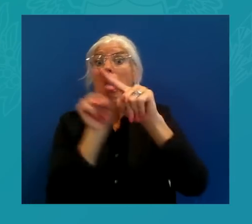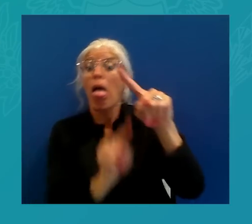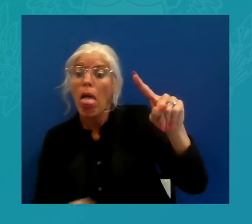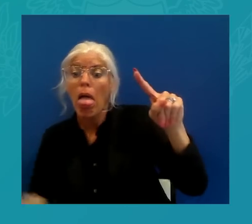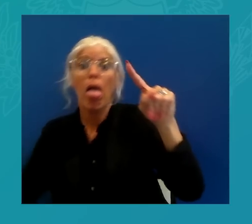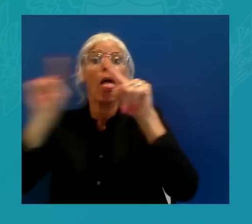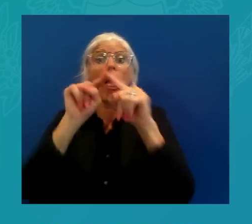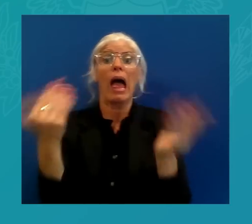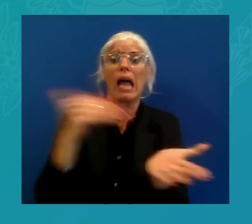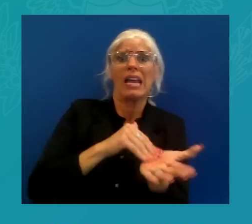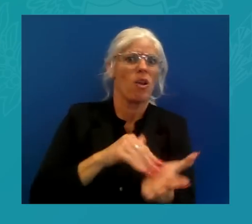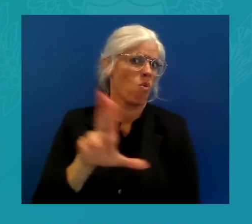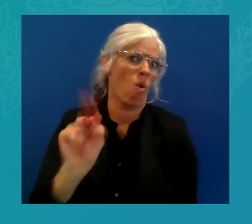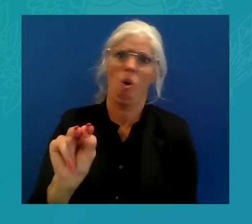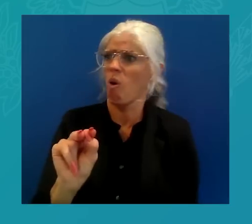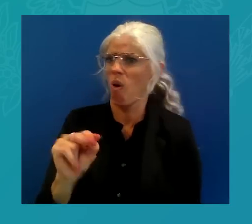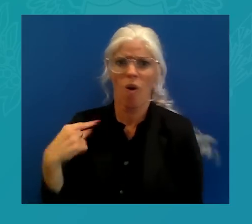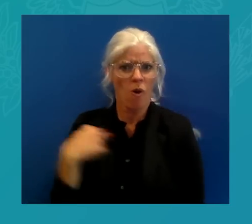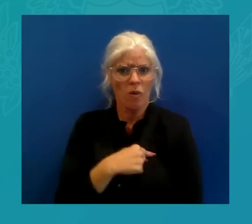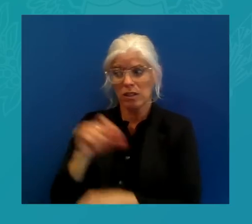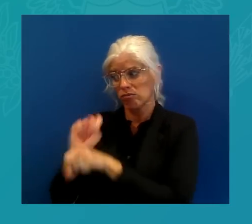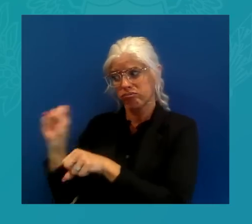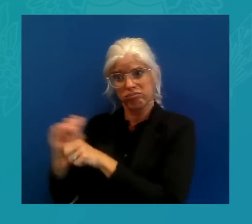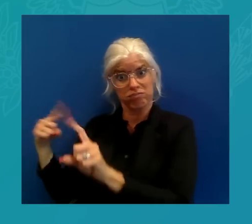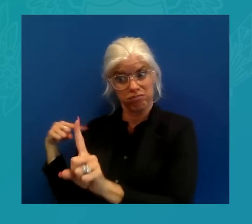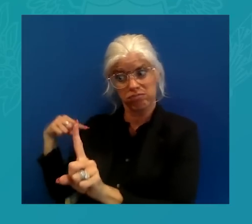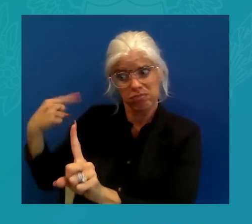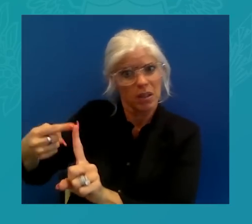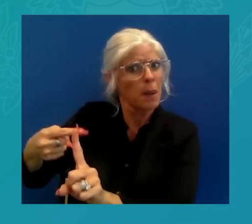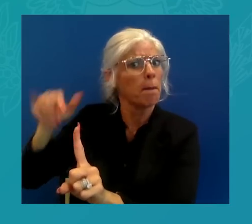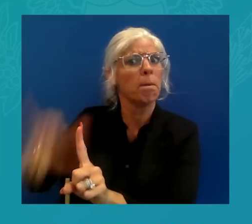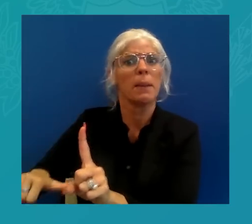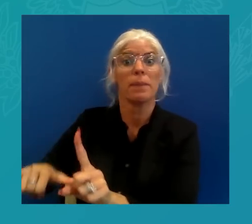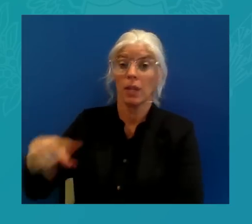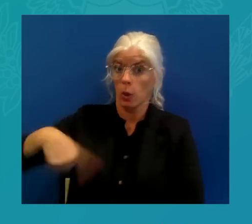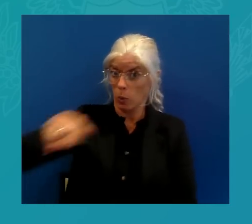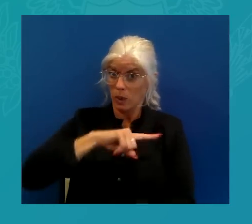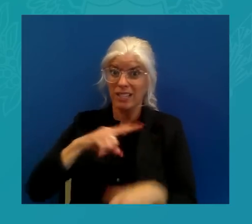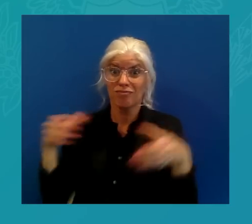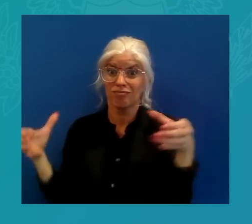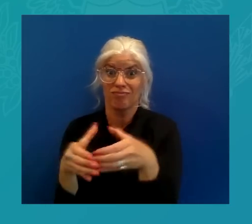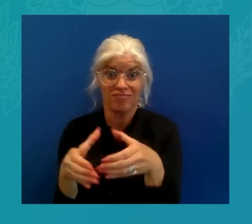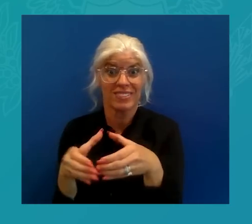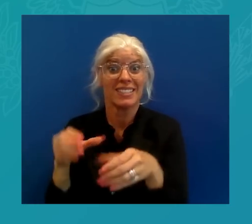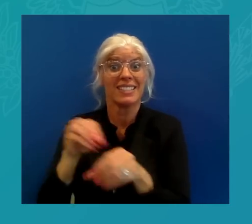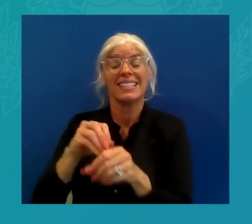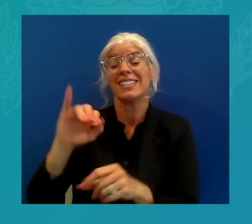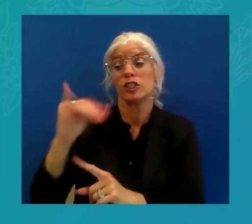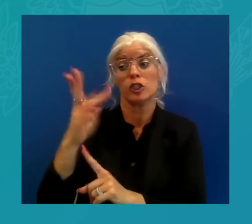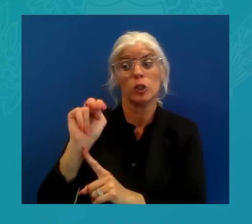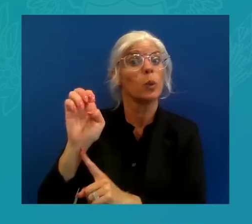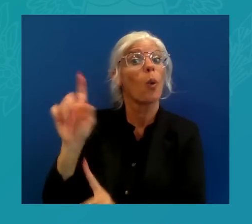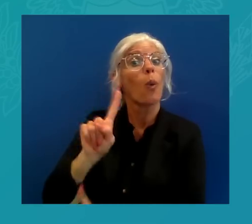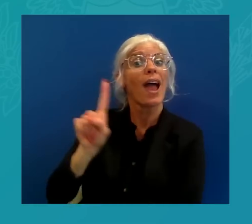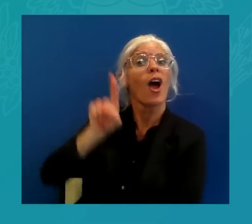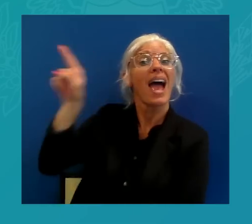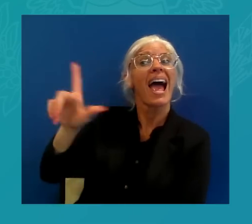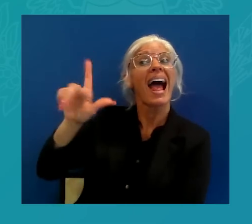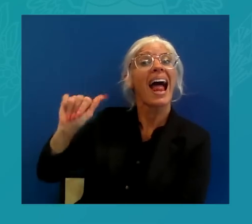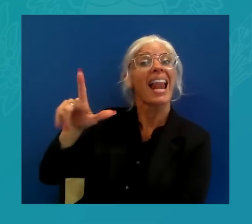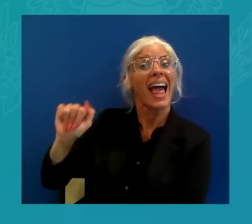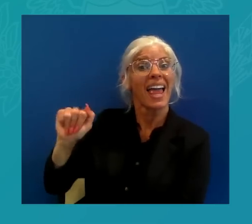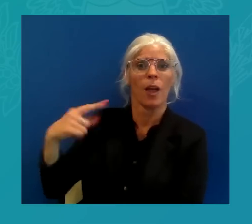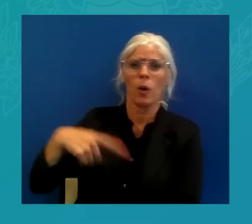We're building on the work and dialogue of last June's Summit of the Americas in Los Angeles and in regional meetings